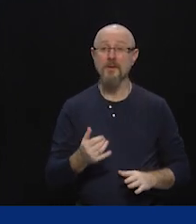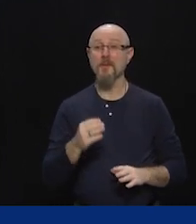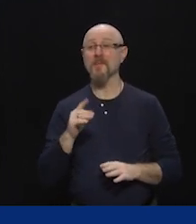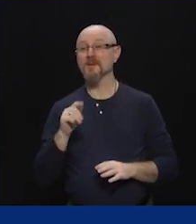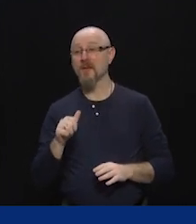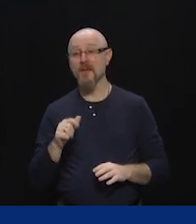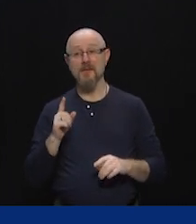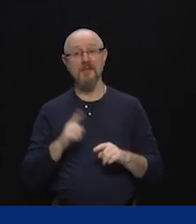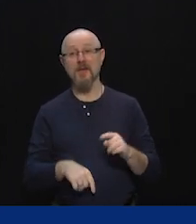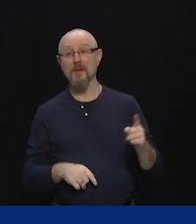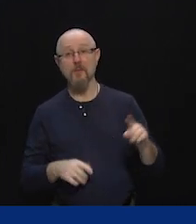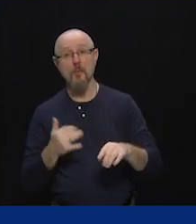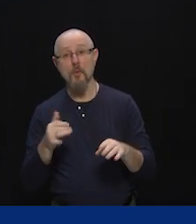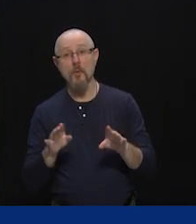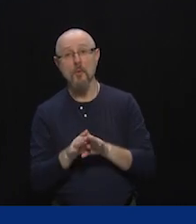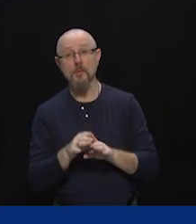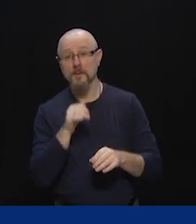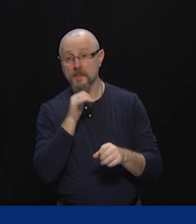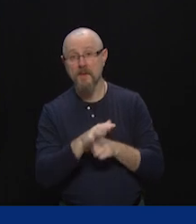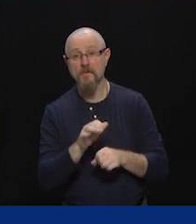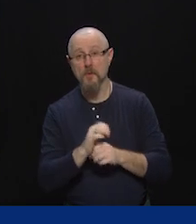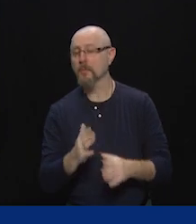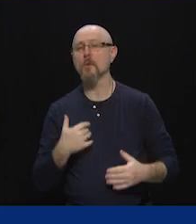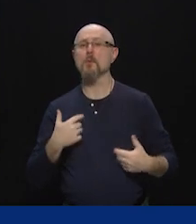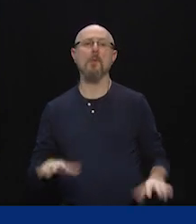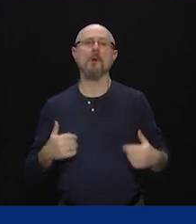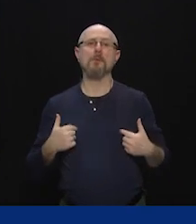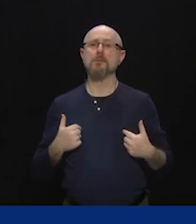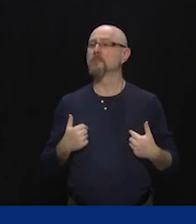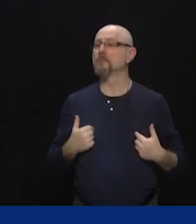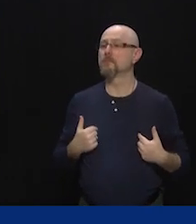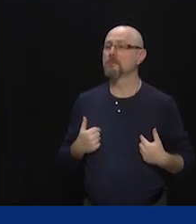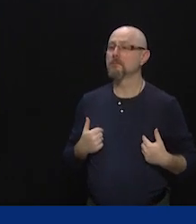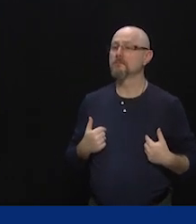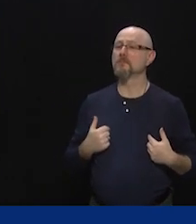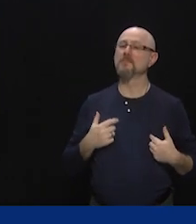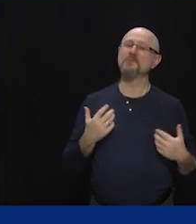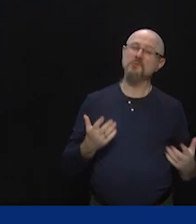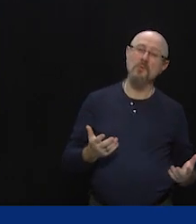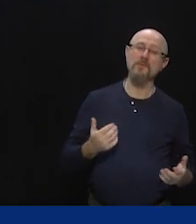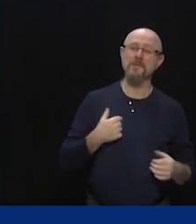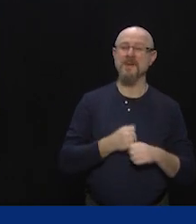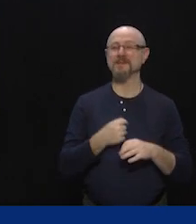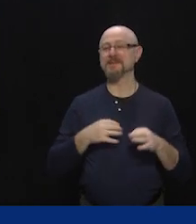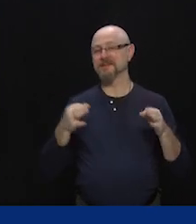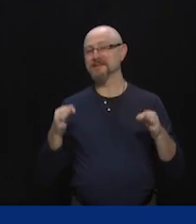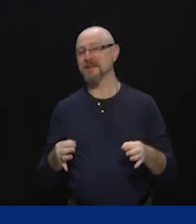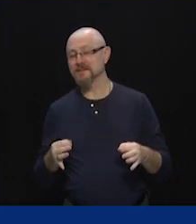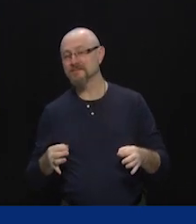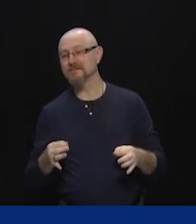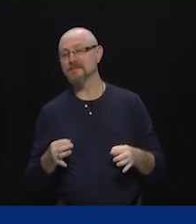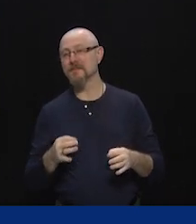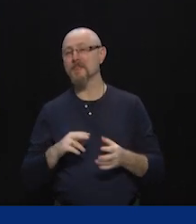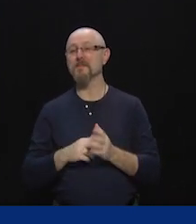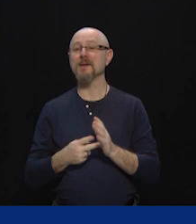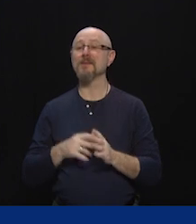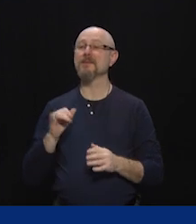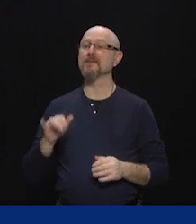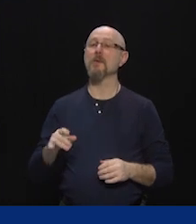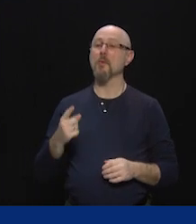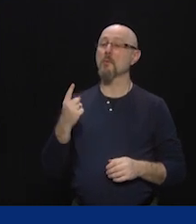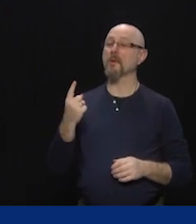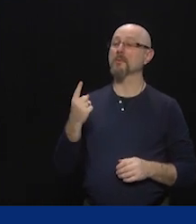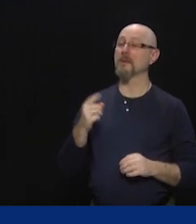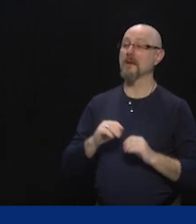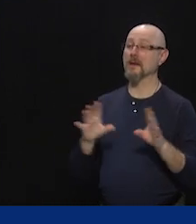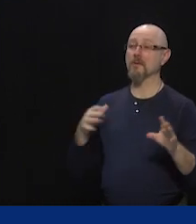that they're accustomed to. So a calculation has been made. Again, these are not black and white questions always, but we have to